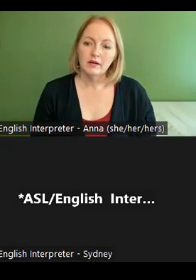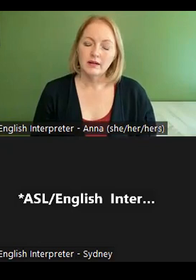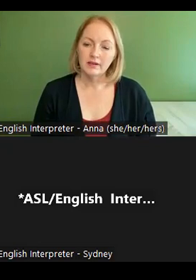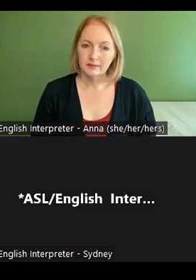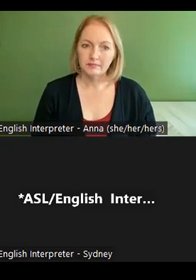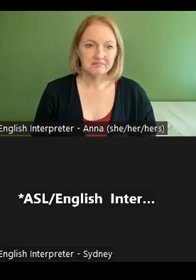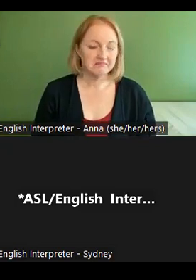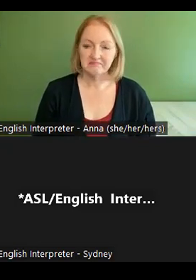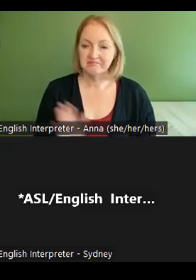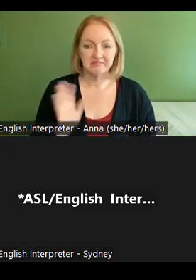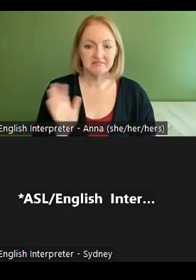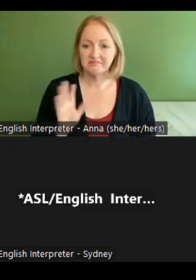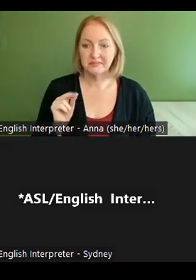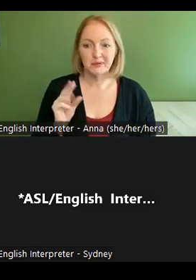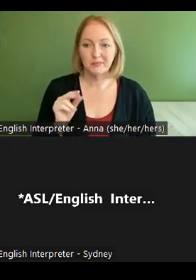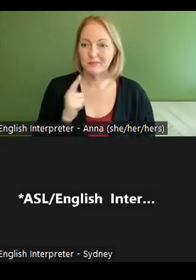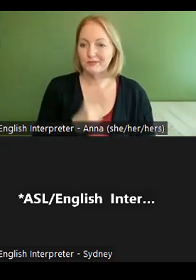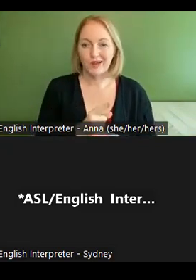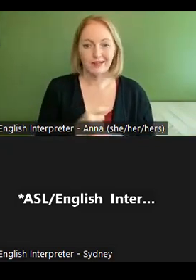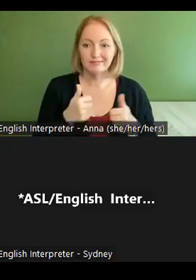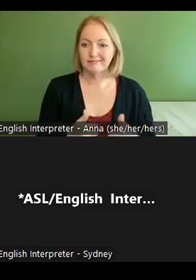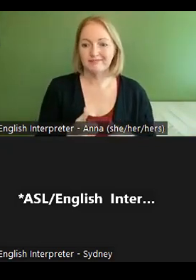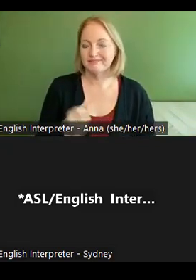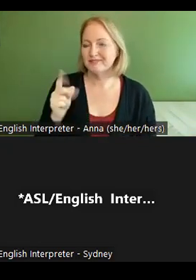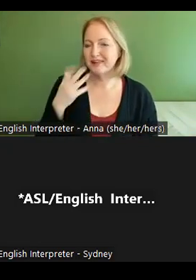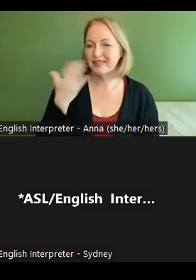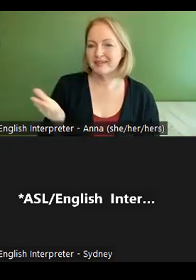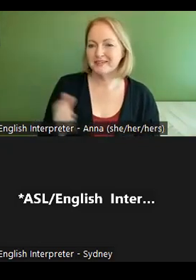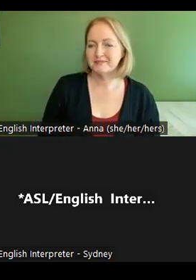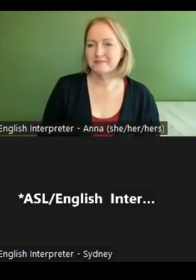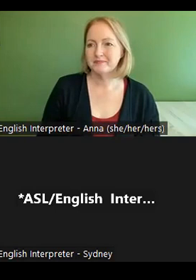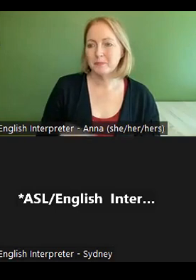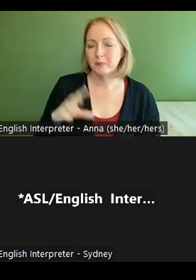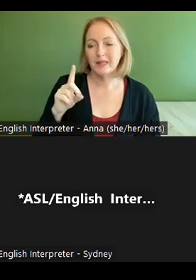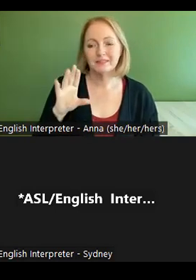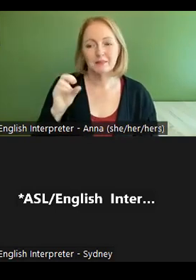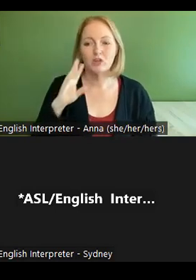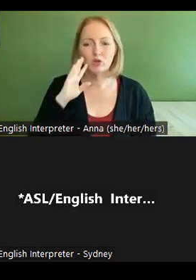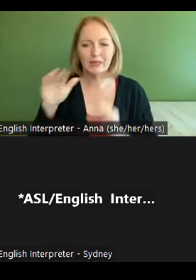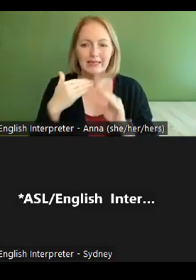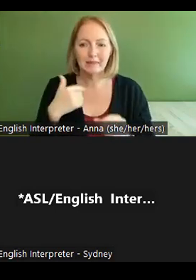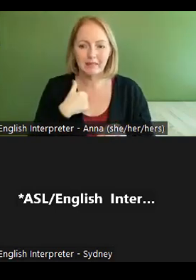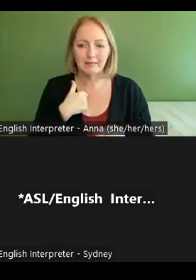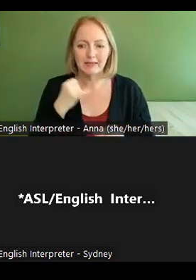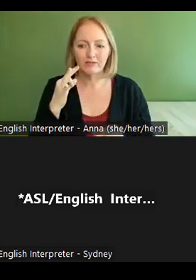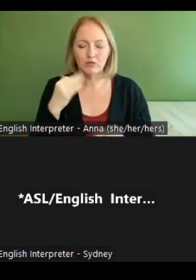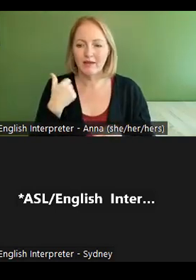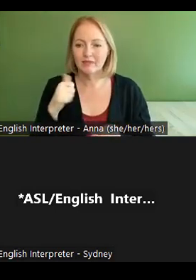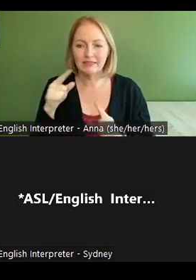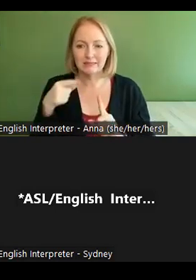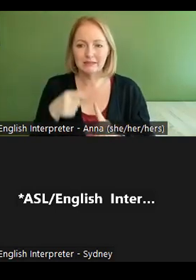Nope, Lupe, you got it. Okay, thank you, Deborah. And Deborah, you can email me if you have any